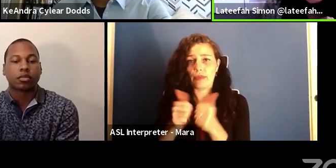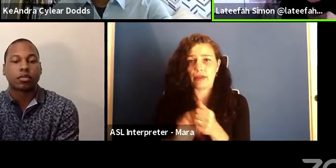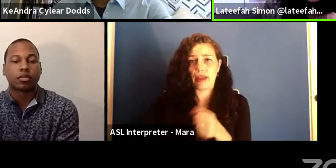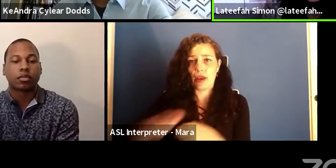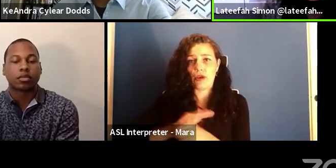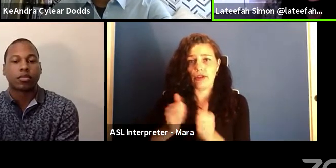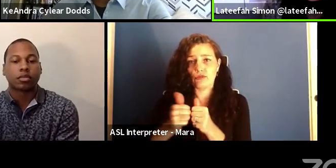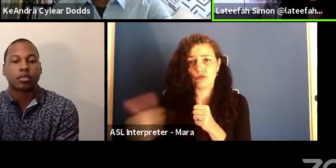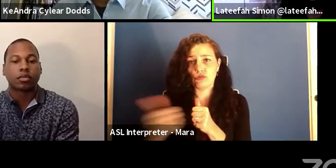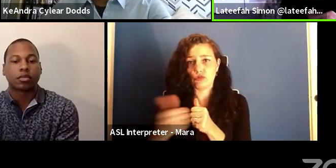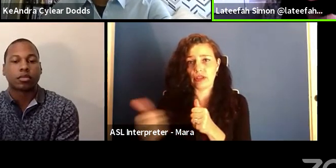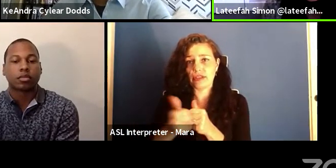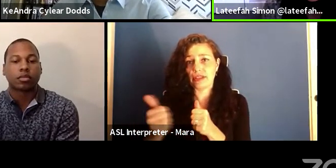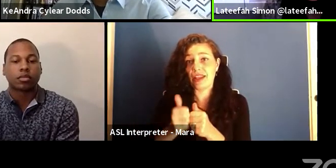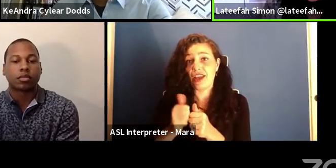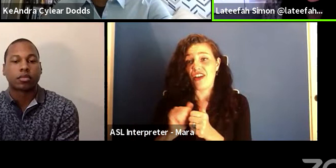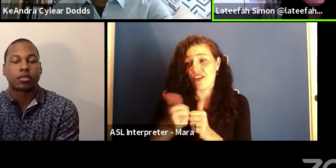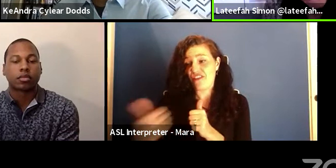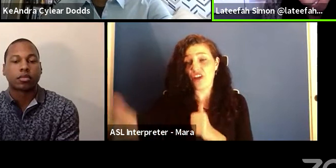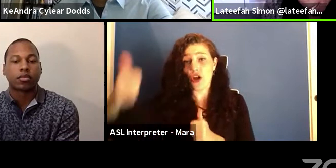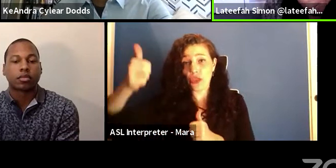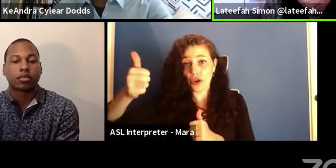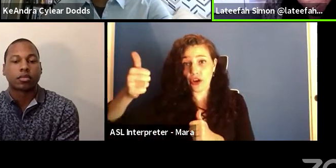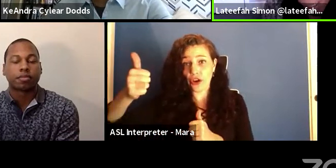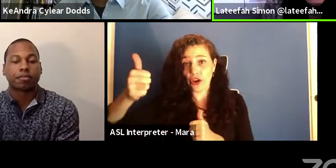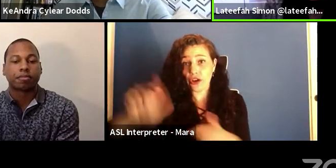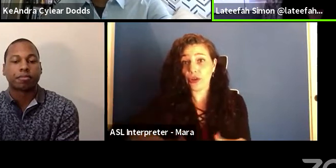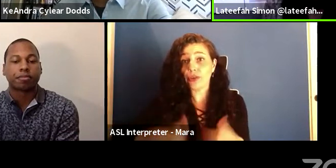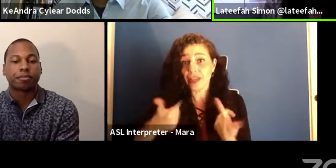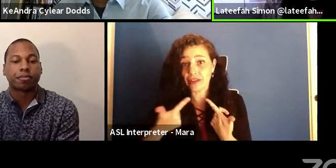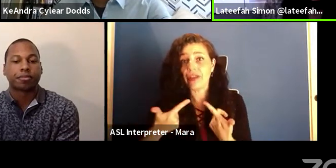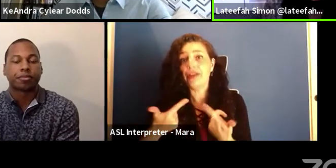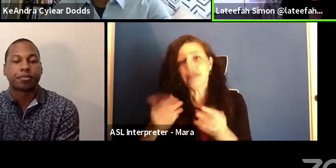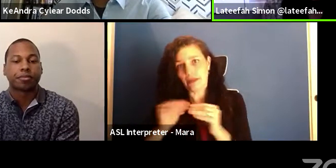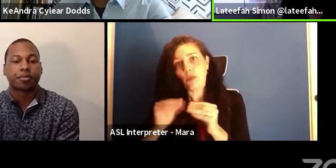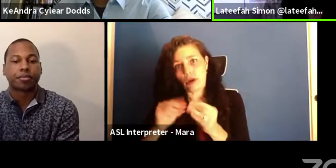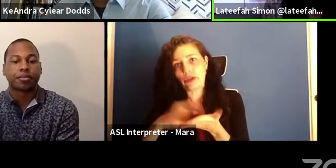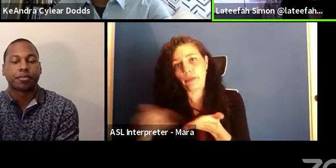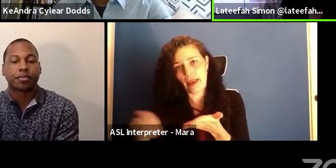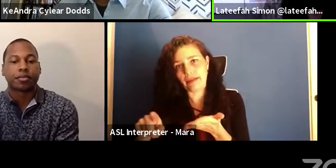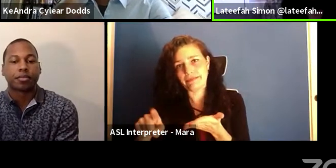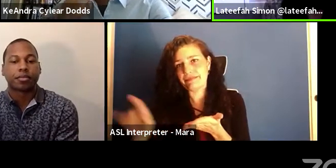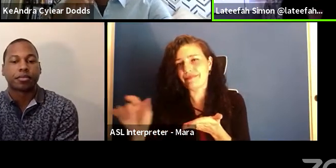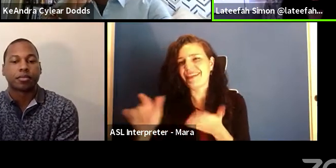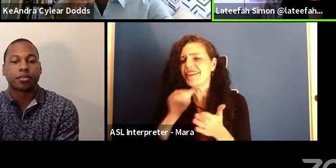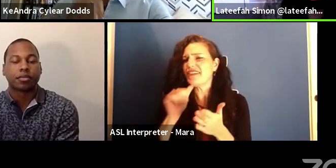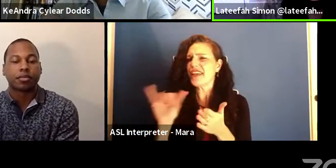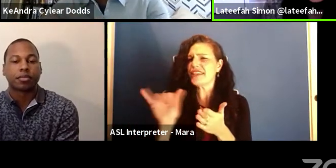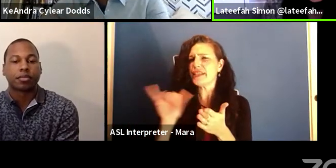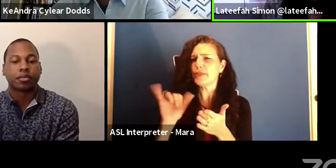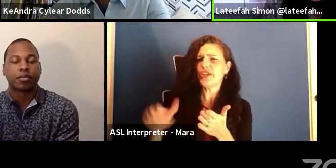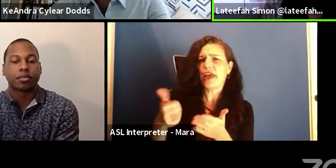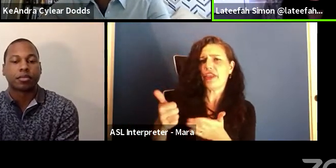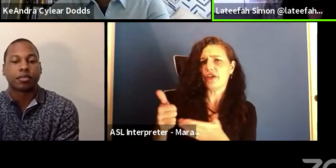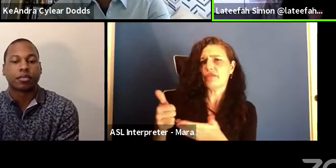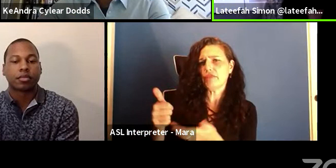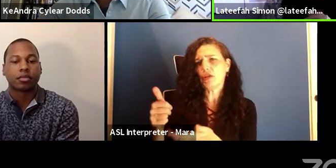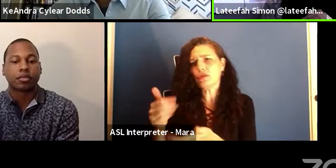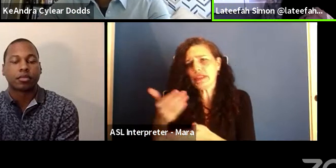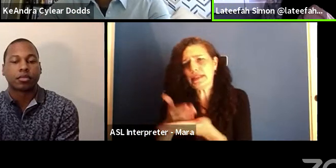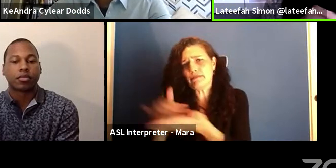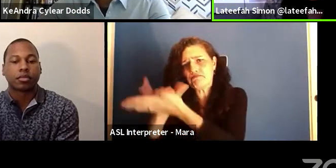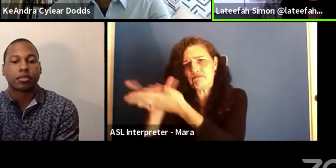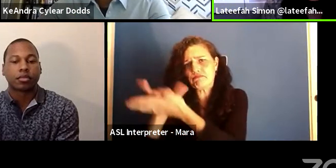pay, unlike MTA in New York and other places around the country. And so being able to work with our staff, our